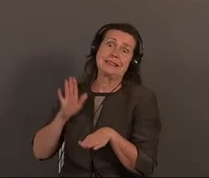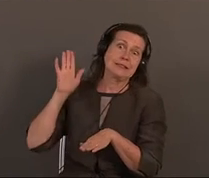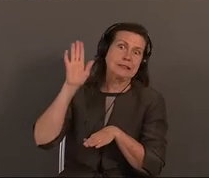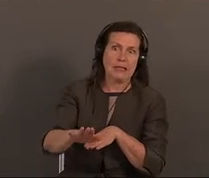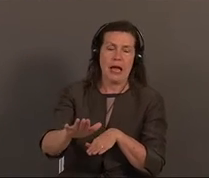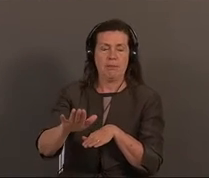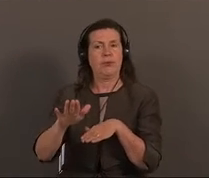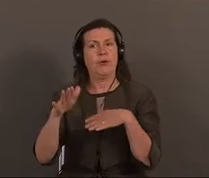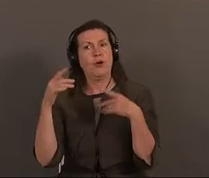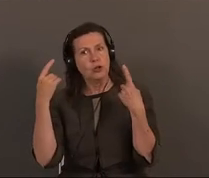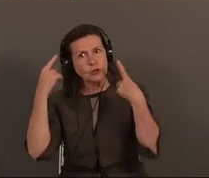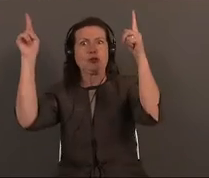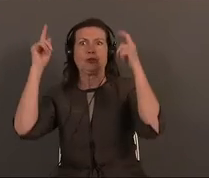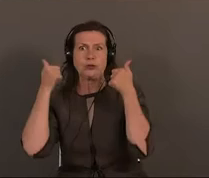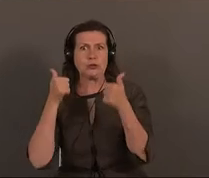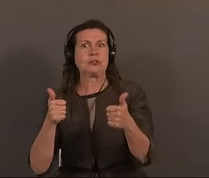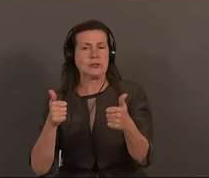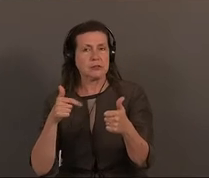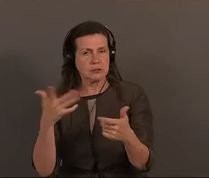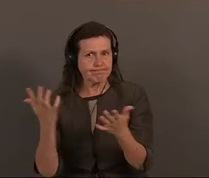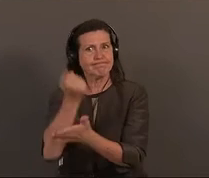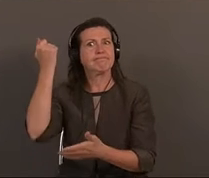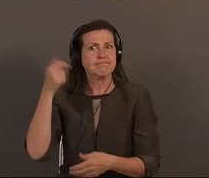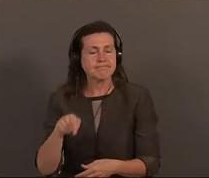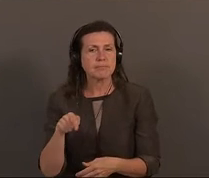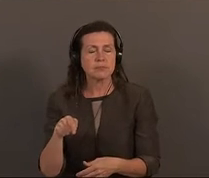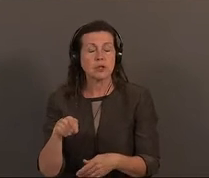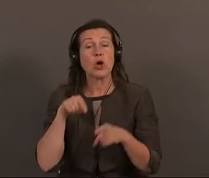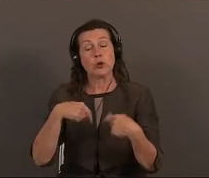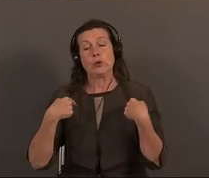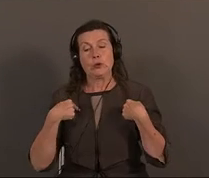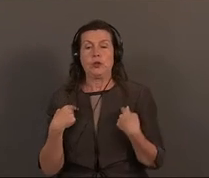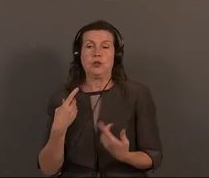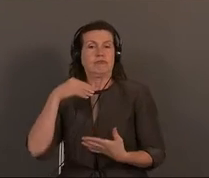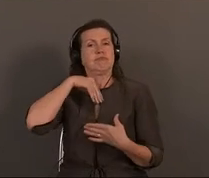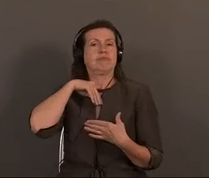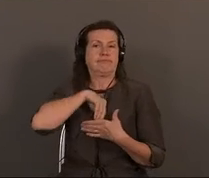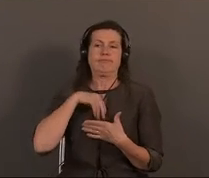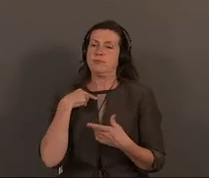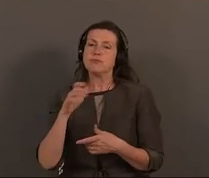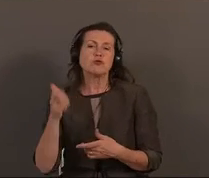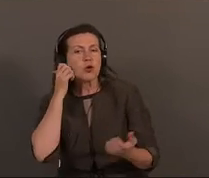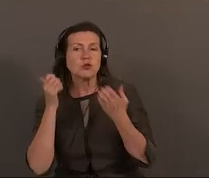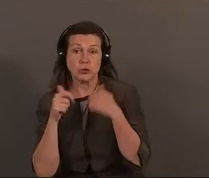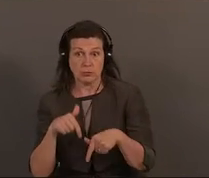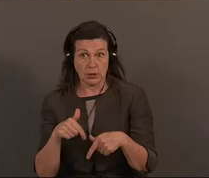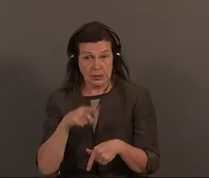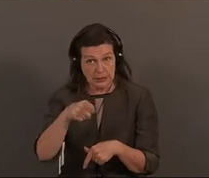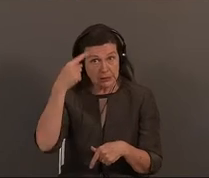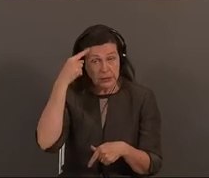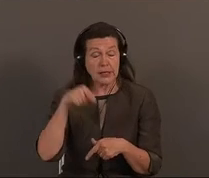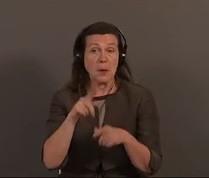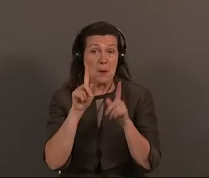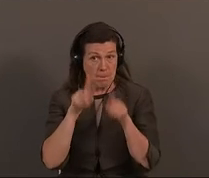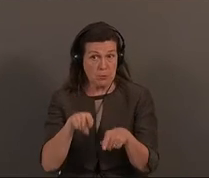success, how do you see from the consumer's point of view? Do you really believe there should be more